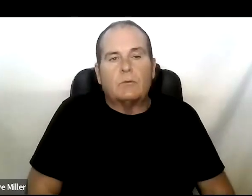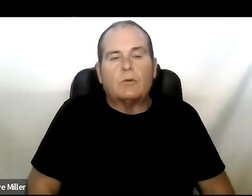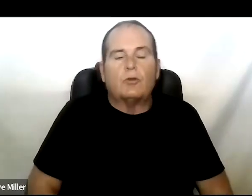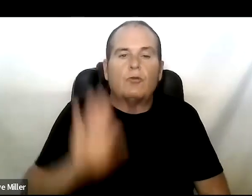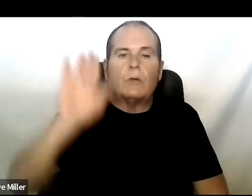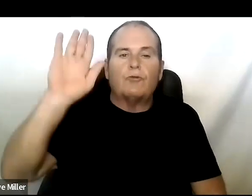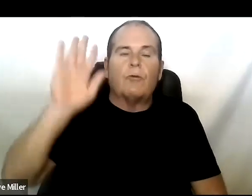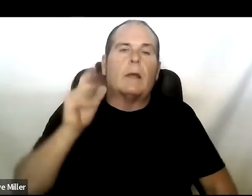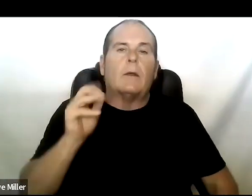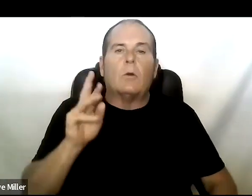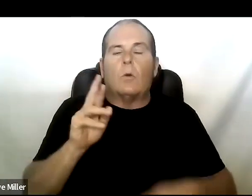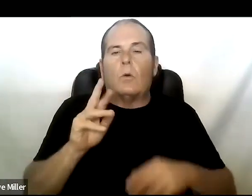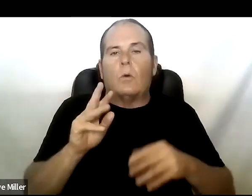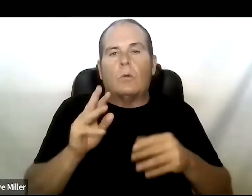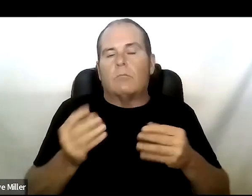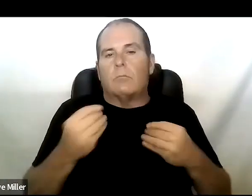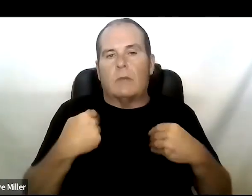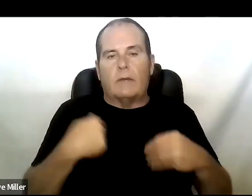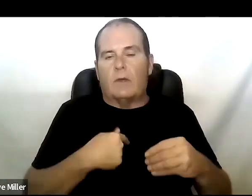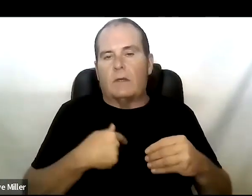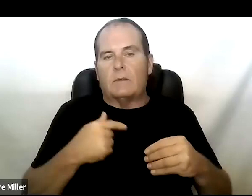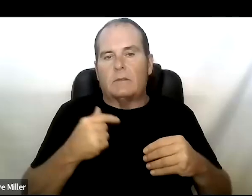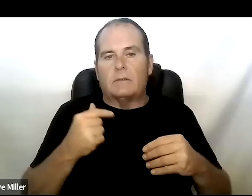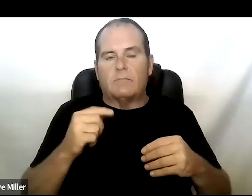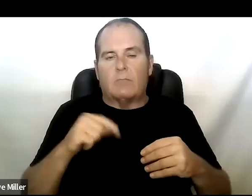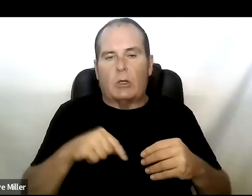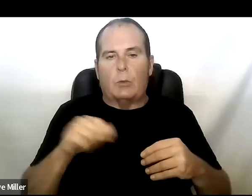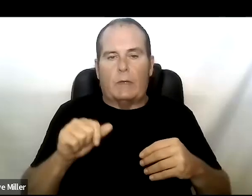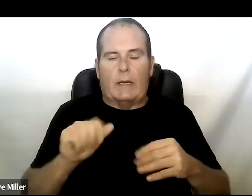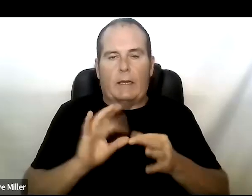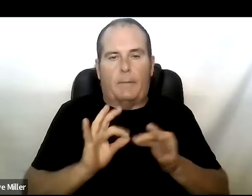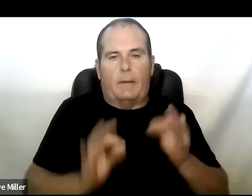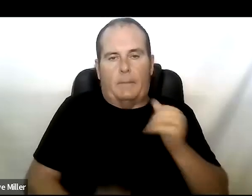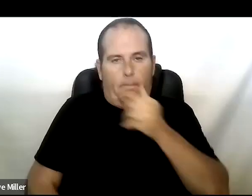hand or provide a Q&A.